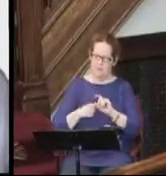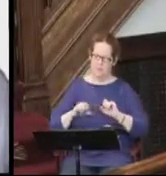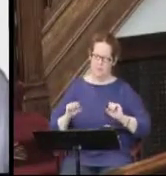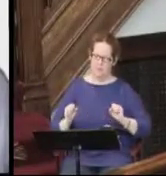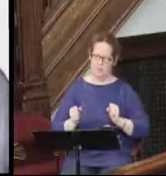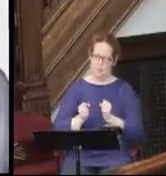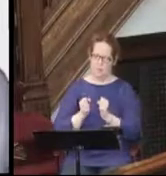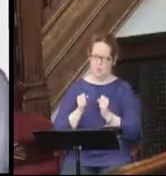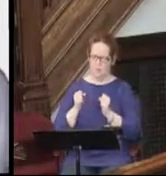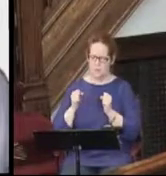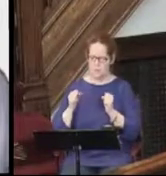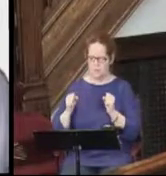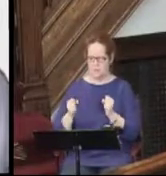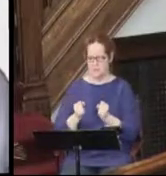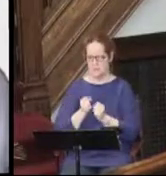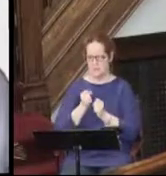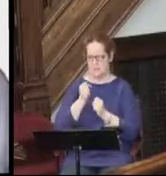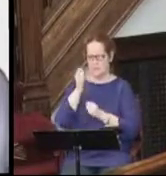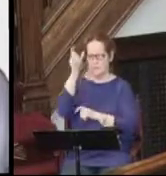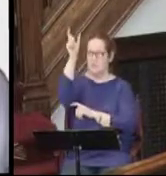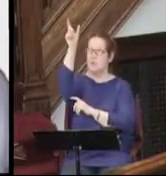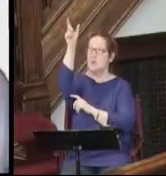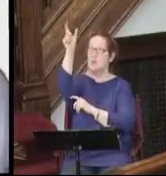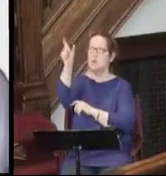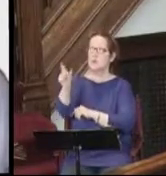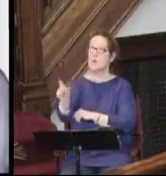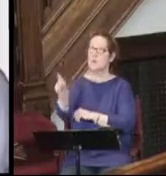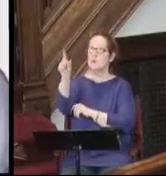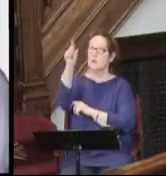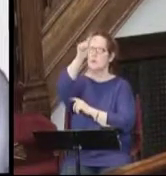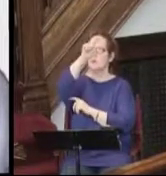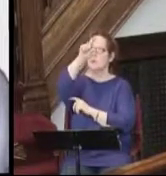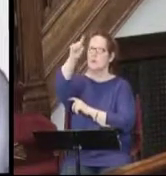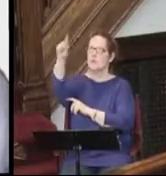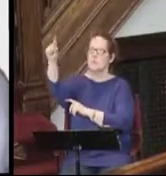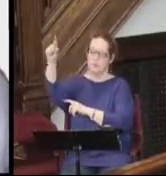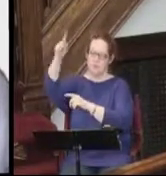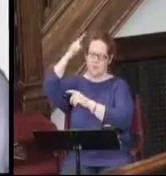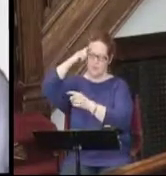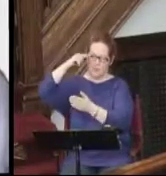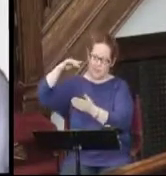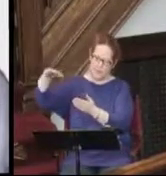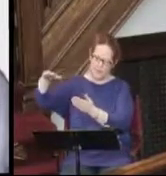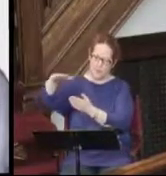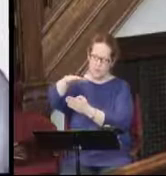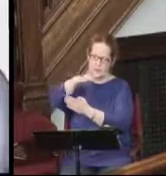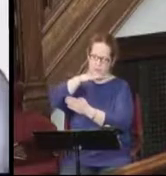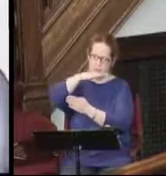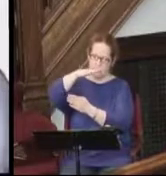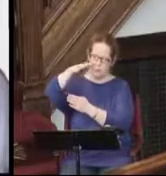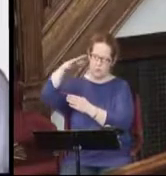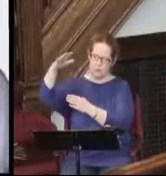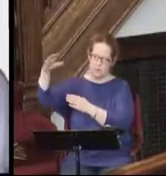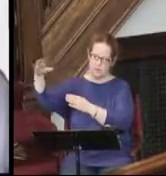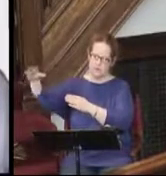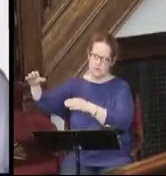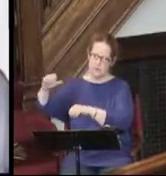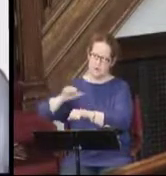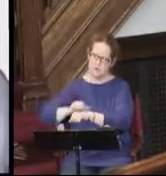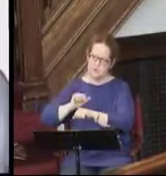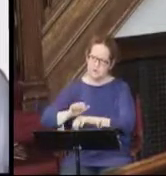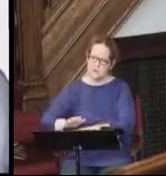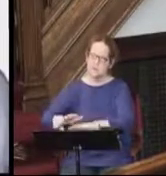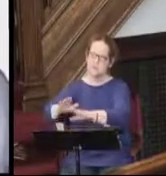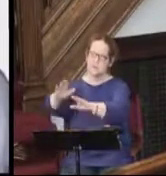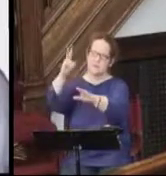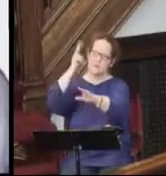was cold and chill, as the shadow of a